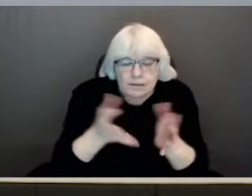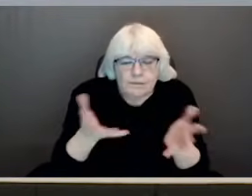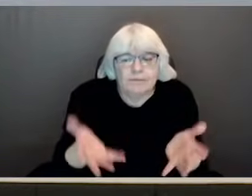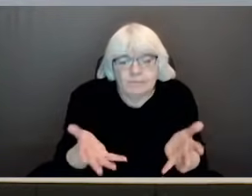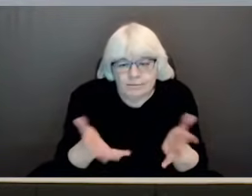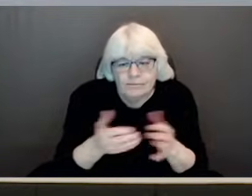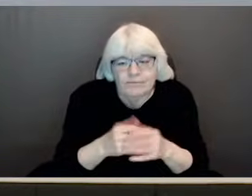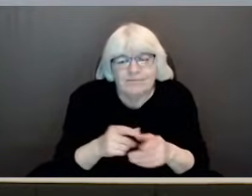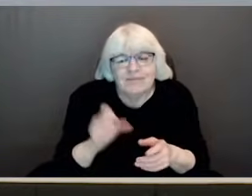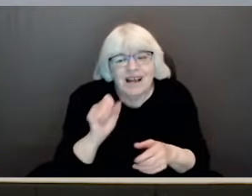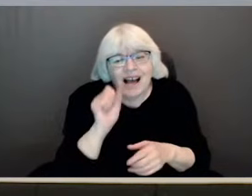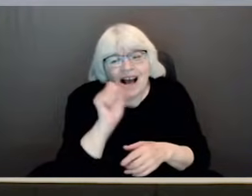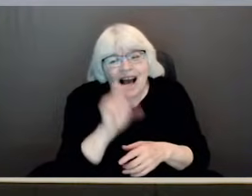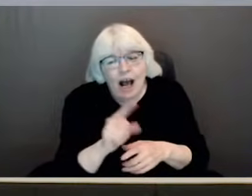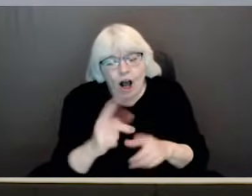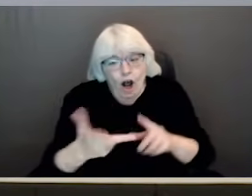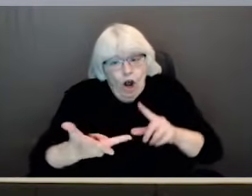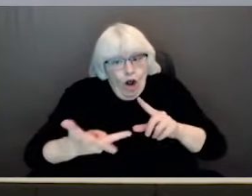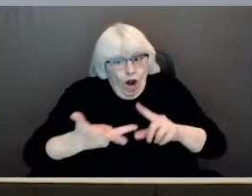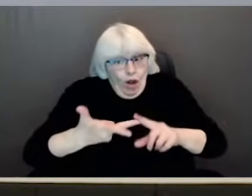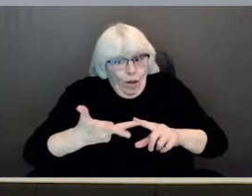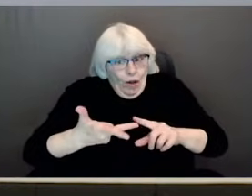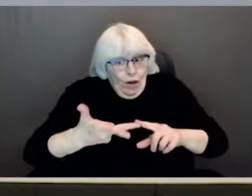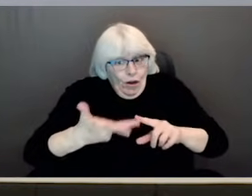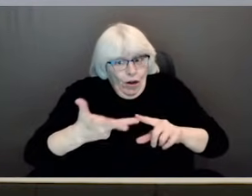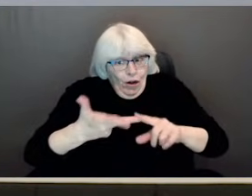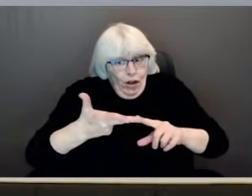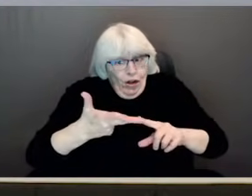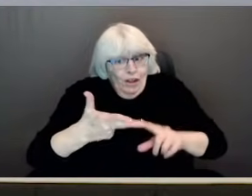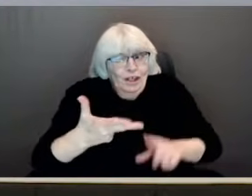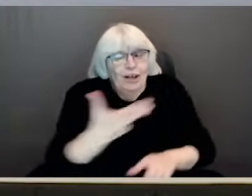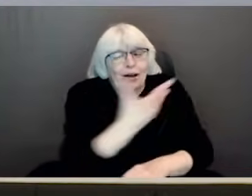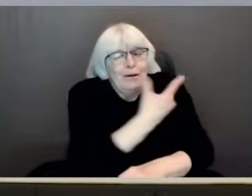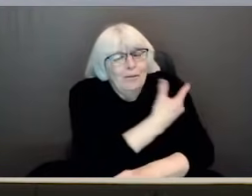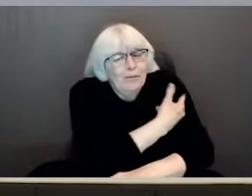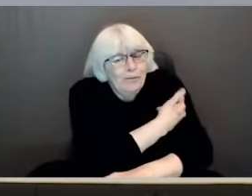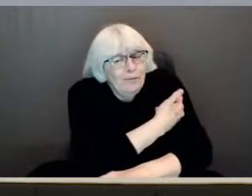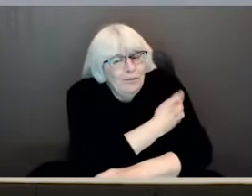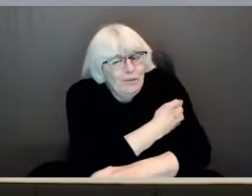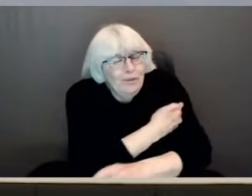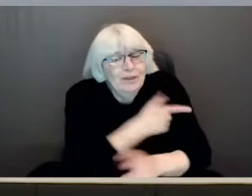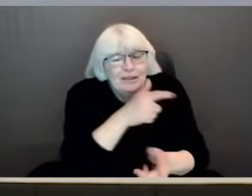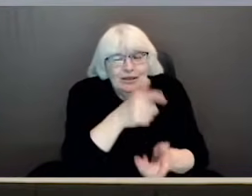I'm clear on who would have already received them and who then will be next in line.